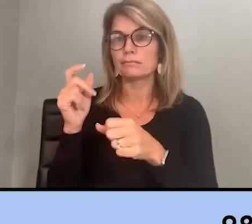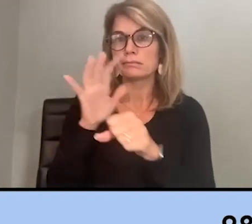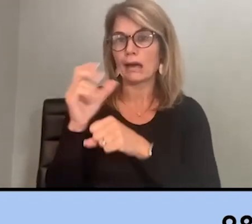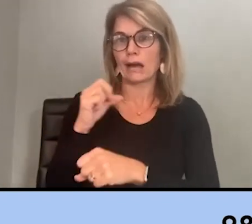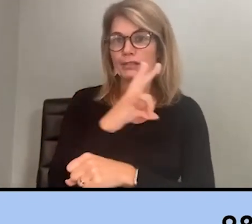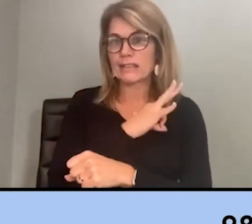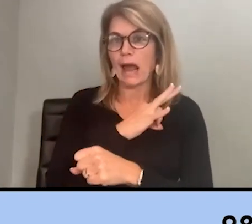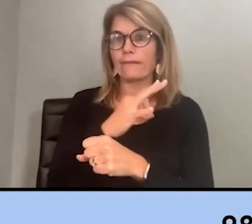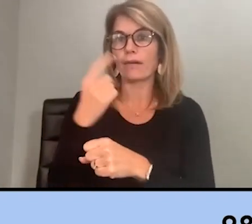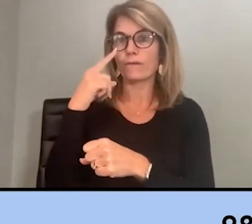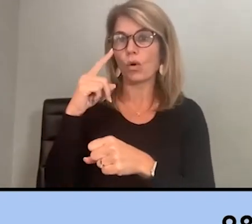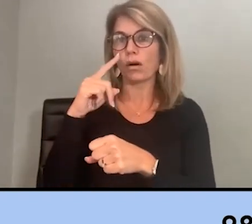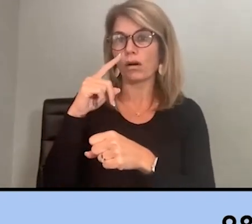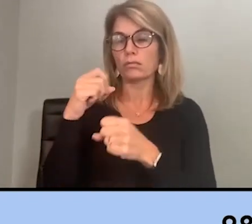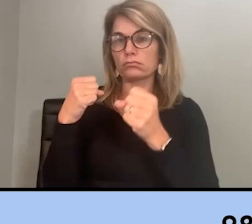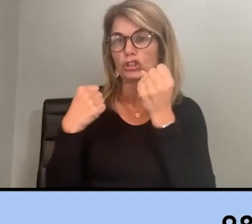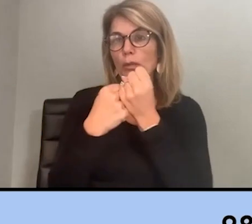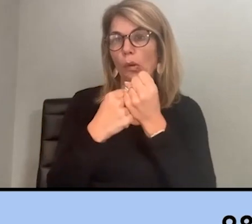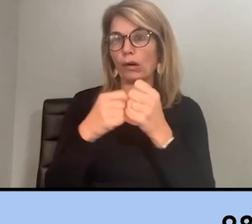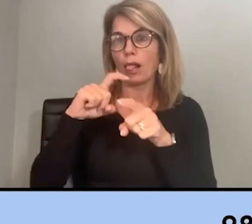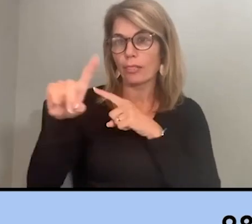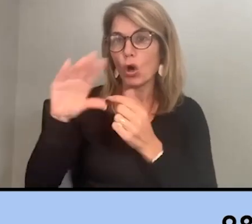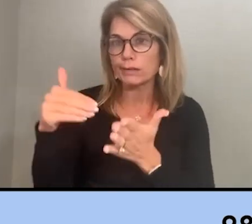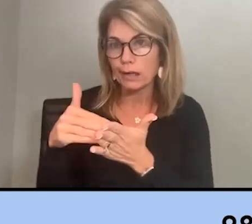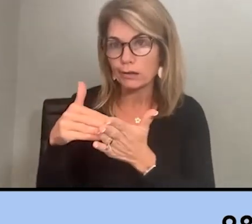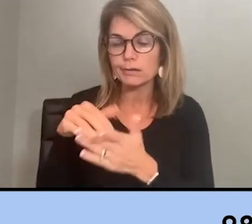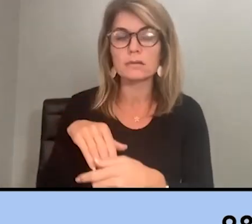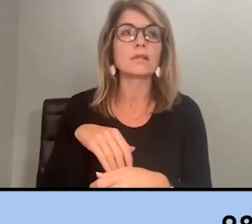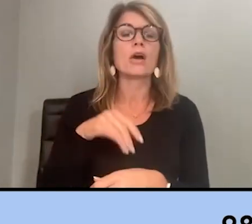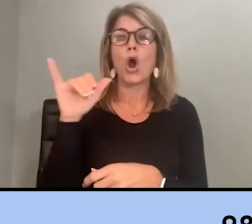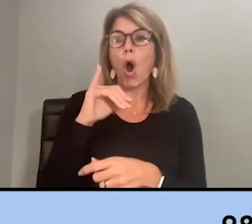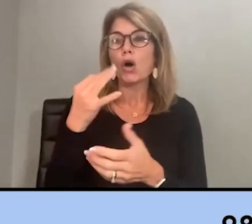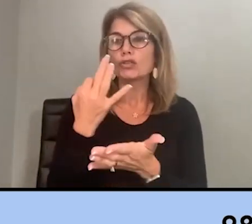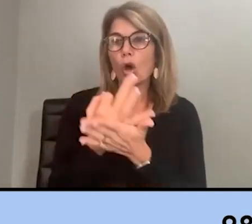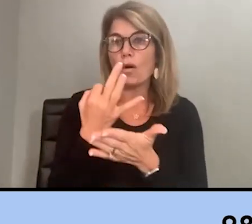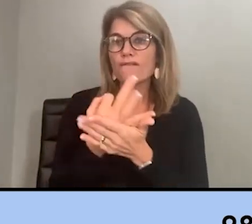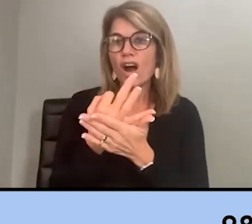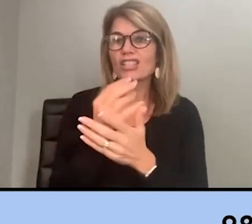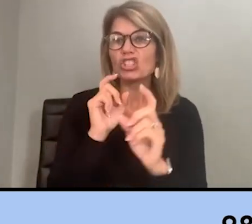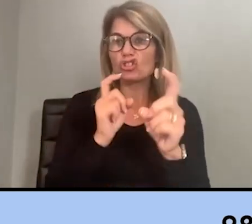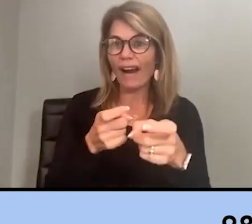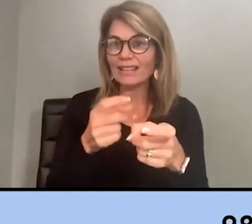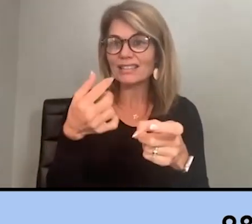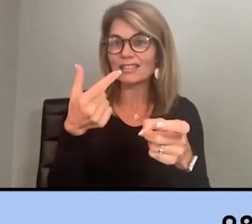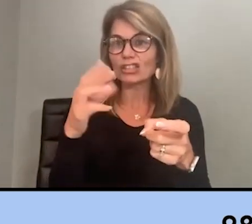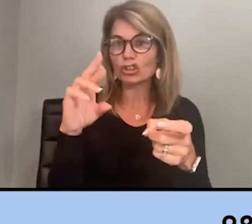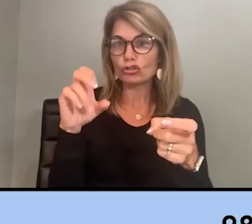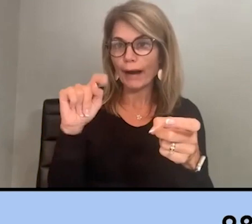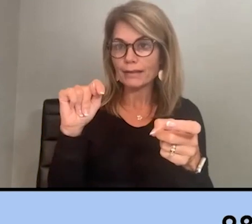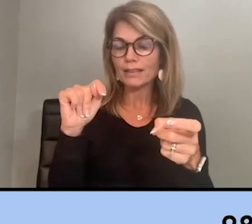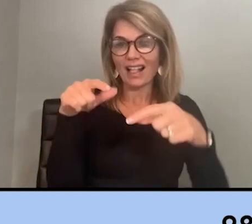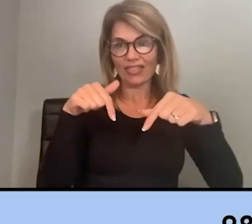those call centers. We also fund a grant series we're now in our second year in